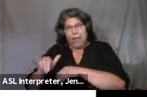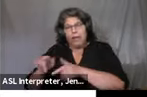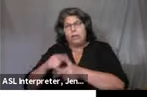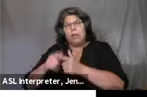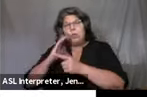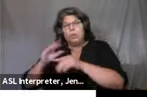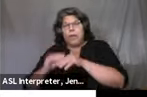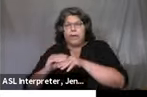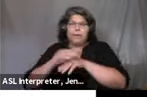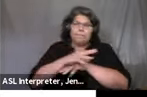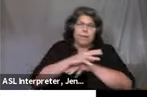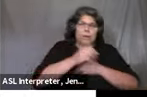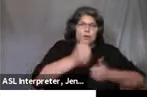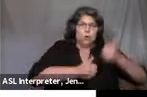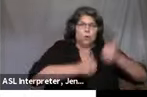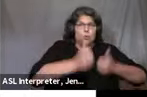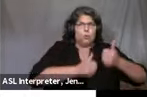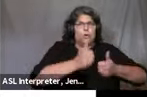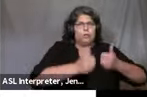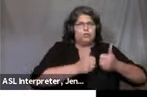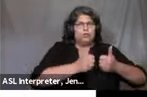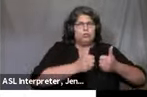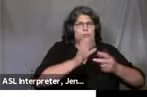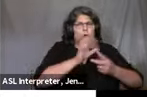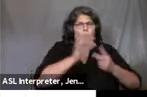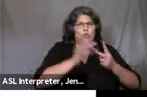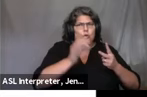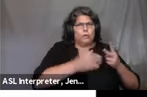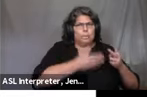the selection of the best alternative?